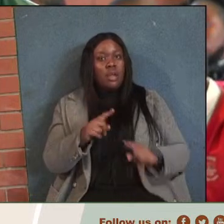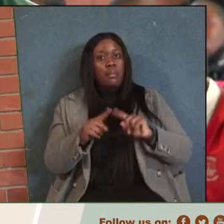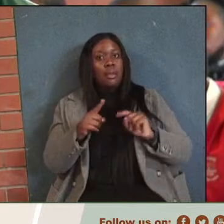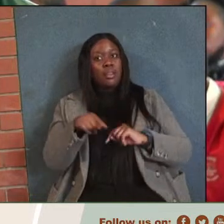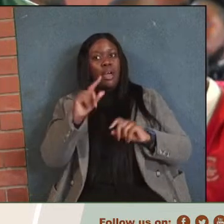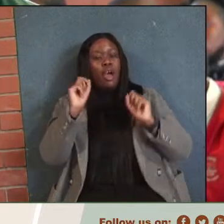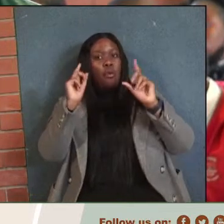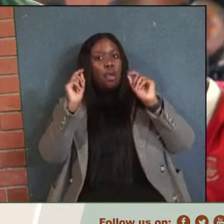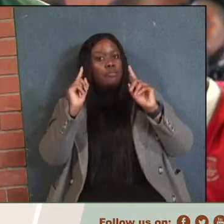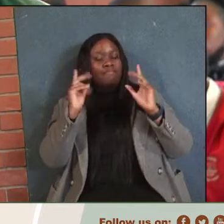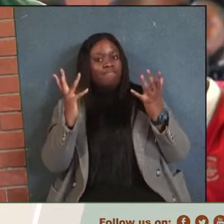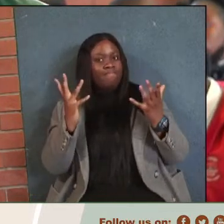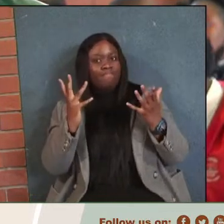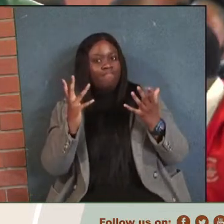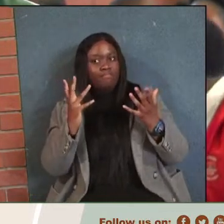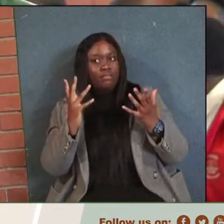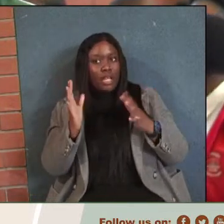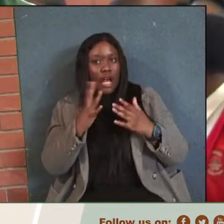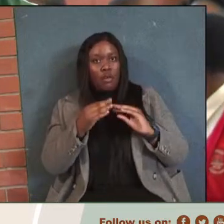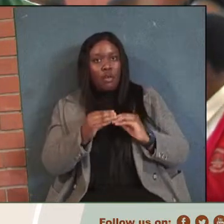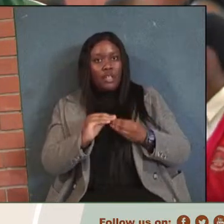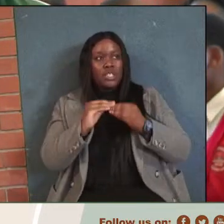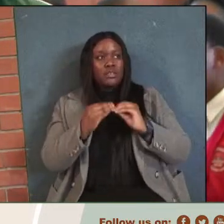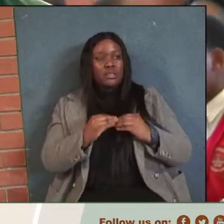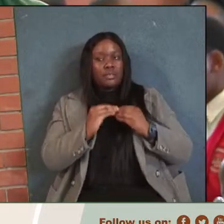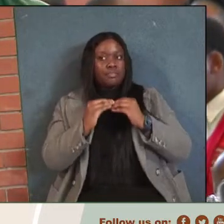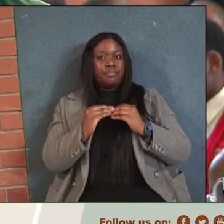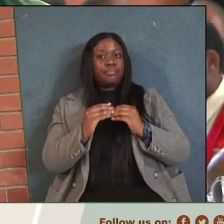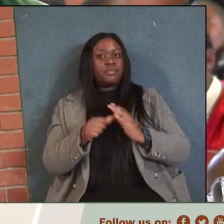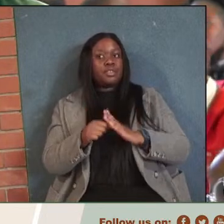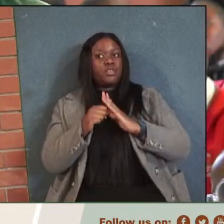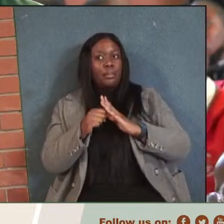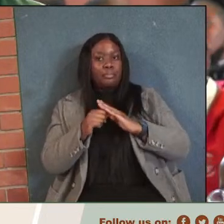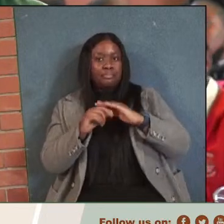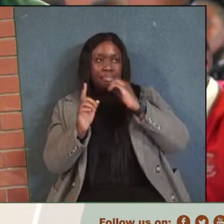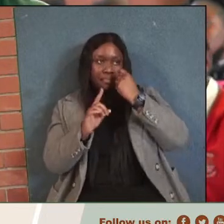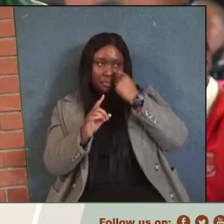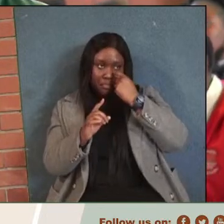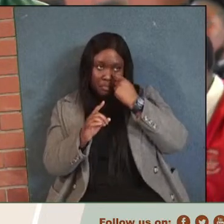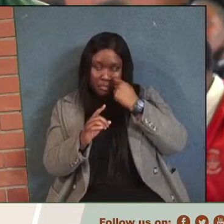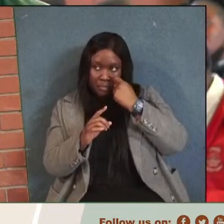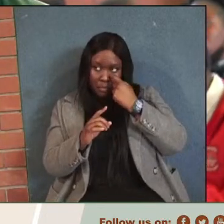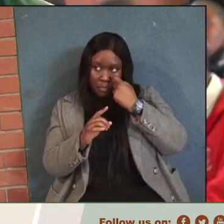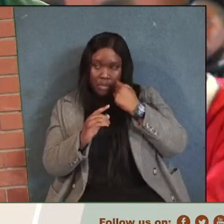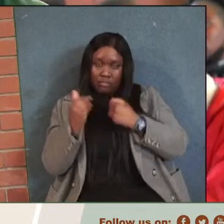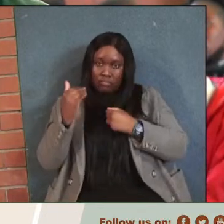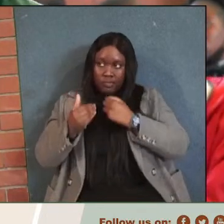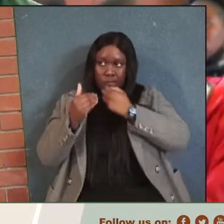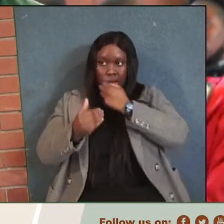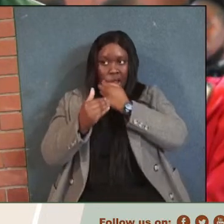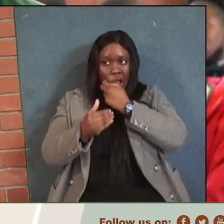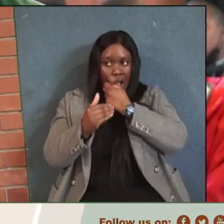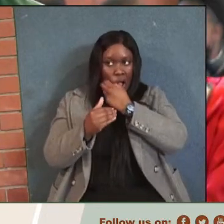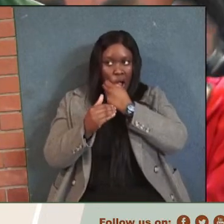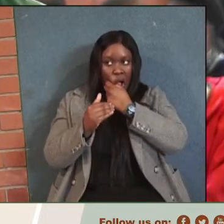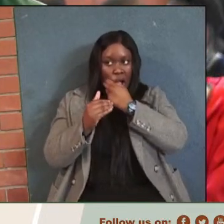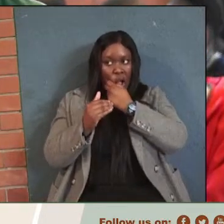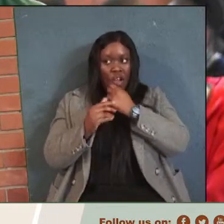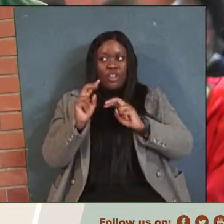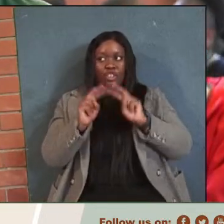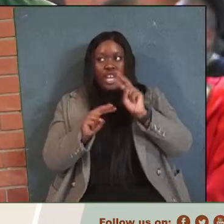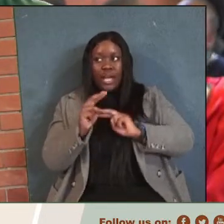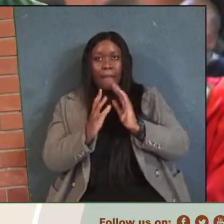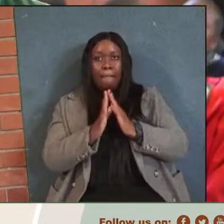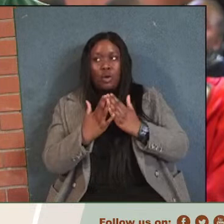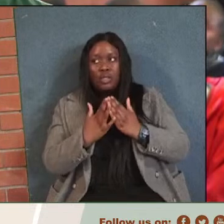the development of schools' infrastructure. A prime example of this would be the constant checking of books. Department officials tend to believe